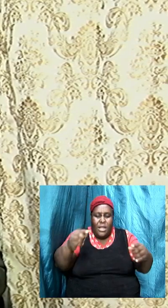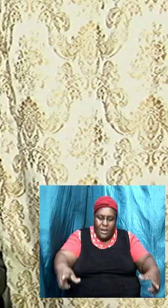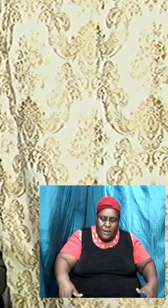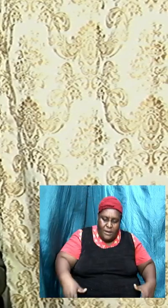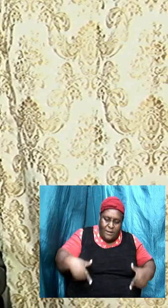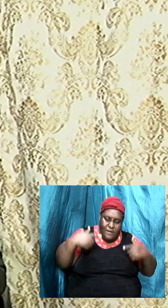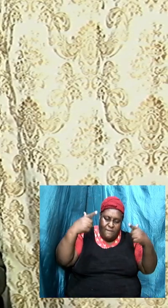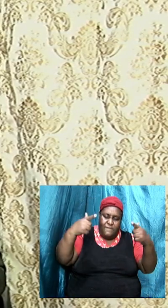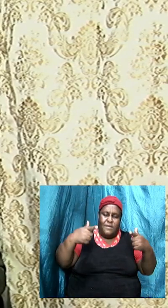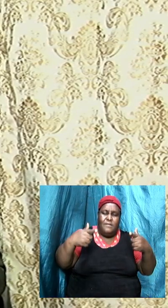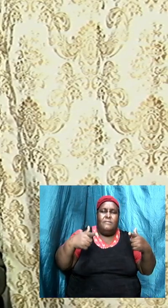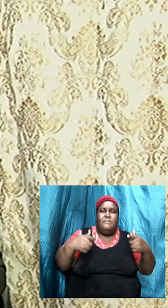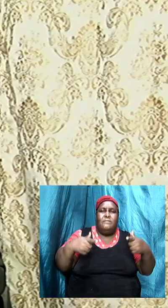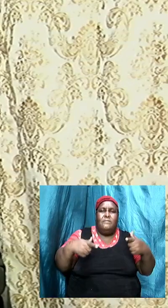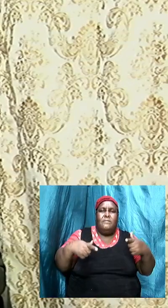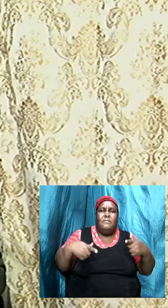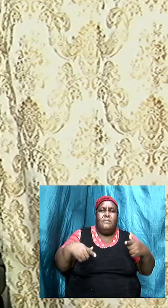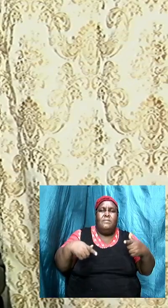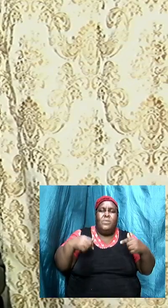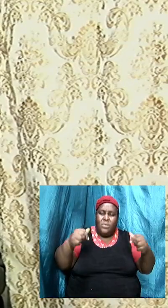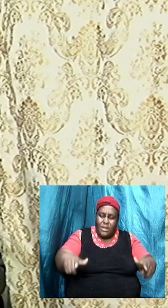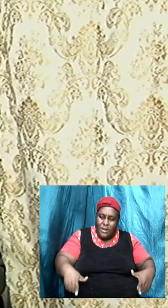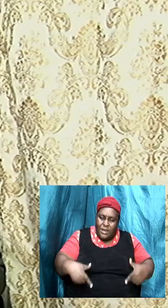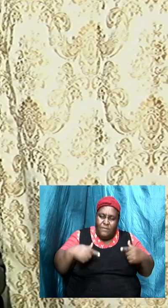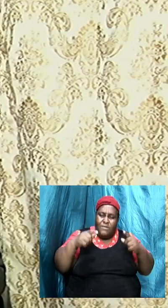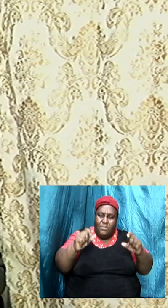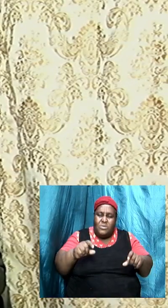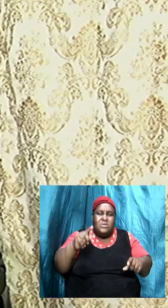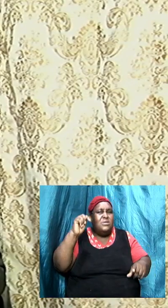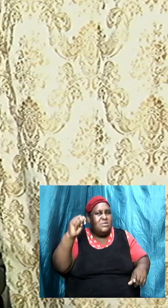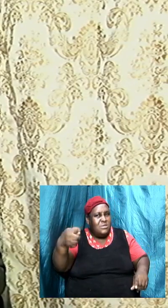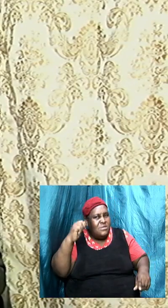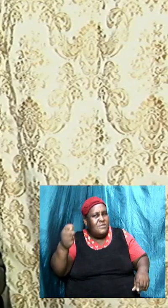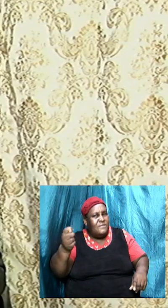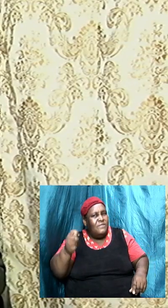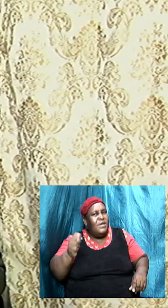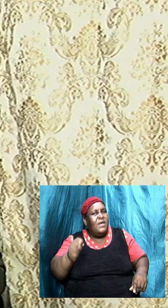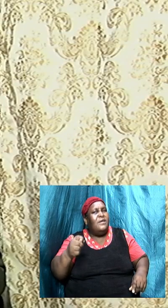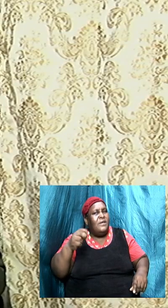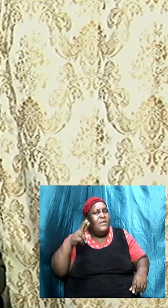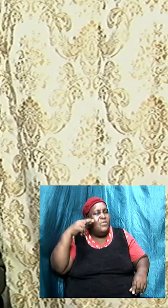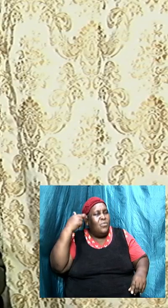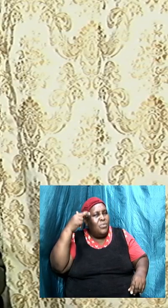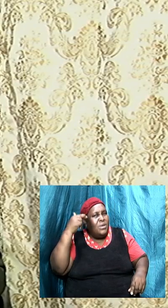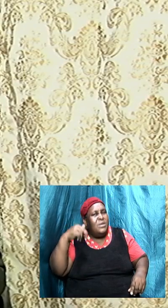men the reason why we are doing what we are doing.